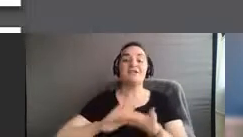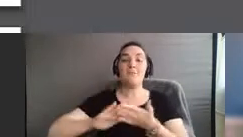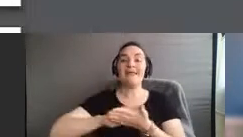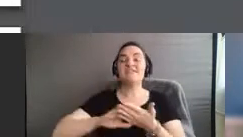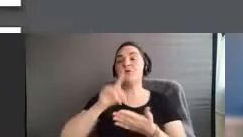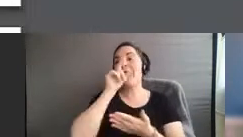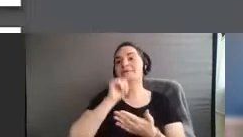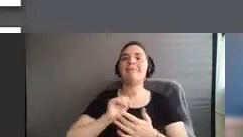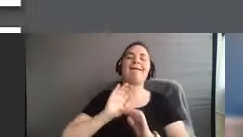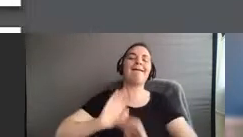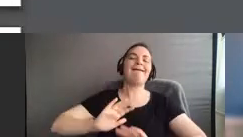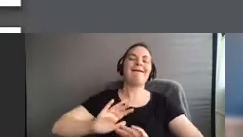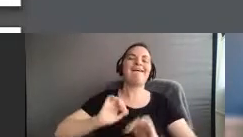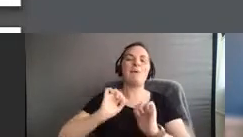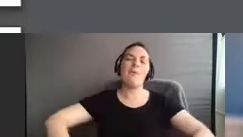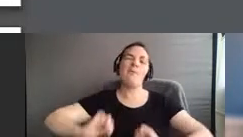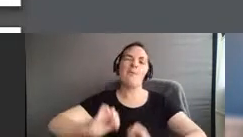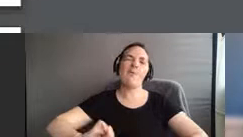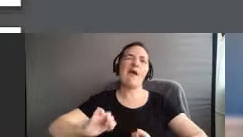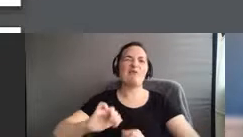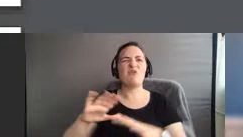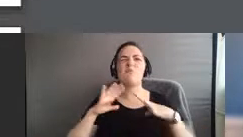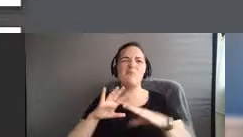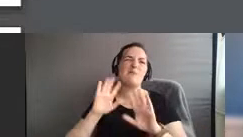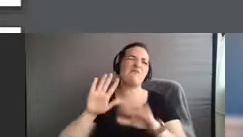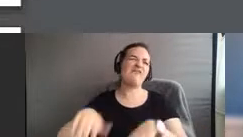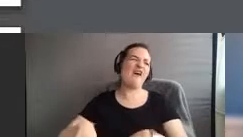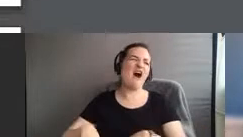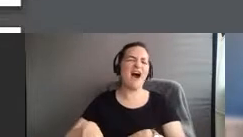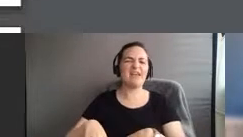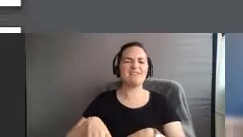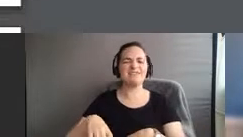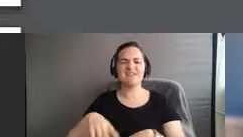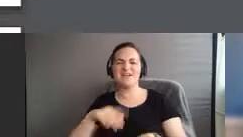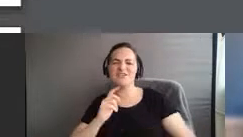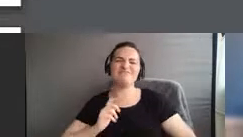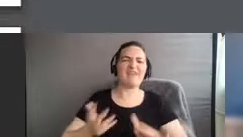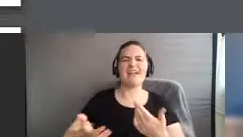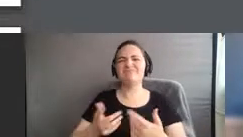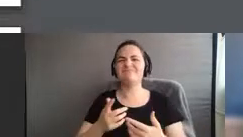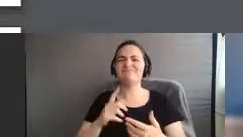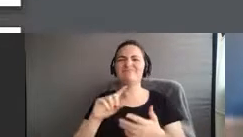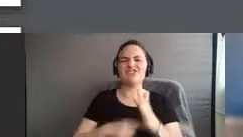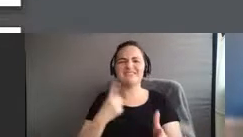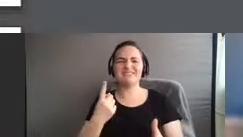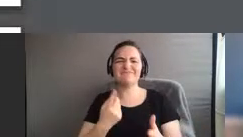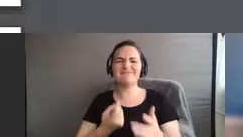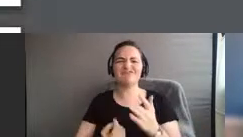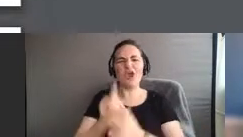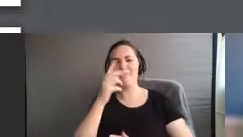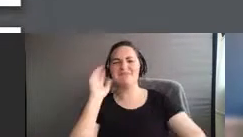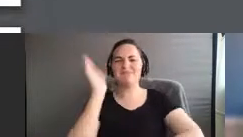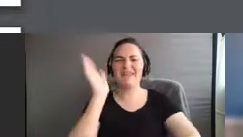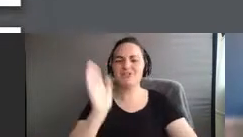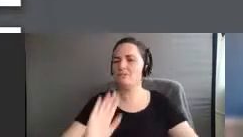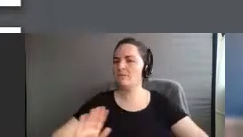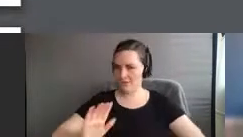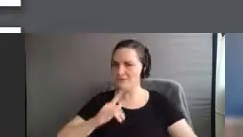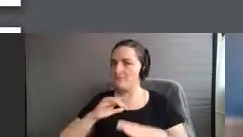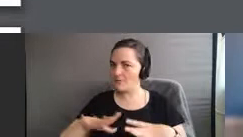late. So start to think now, okay, am I more comfortable with an essay or am I more comfortable with a presentation? To do your